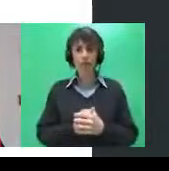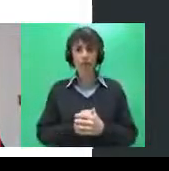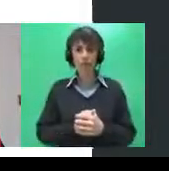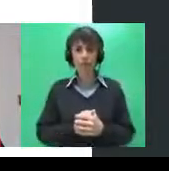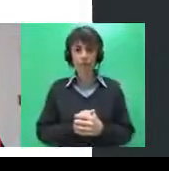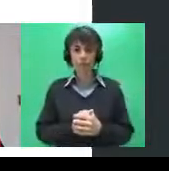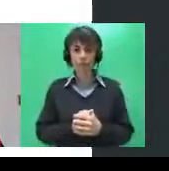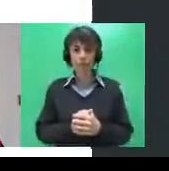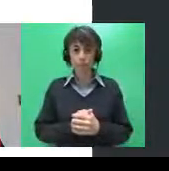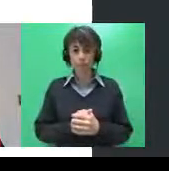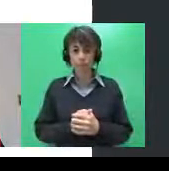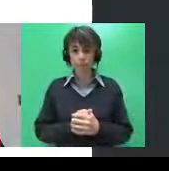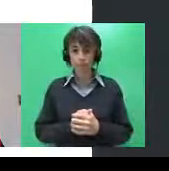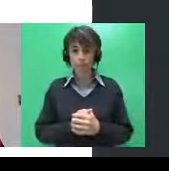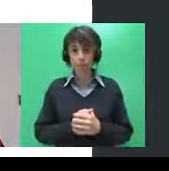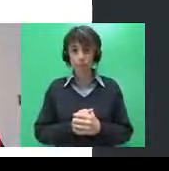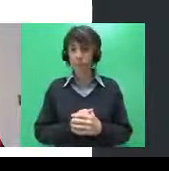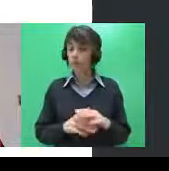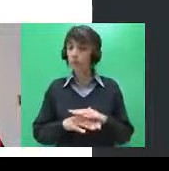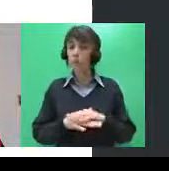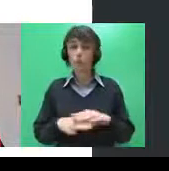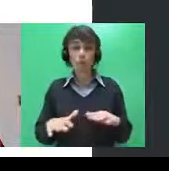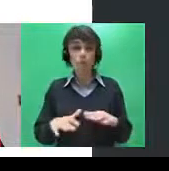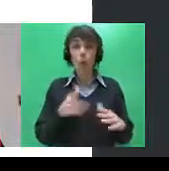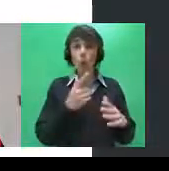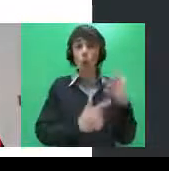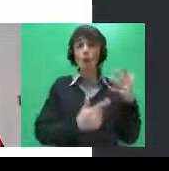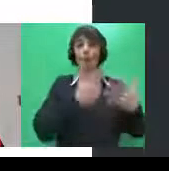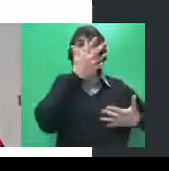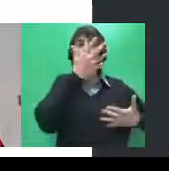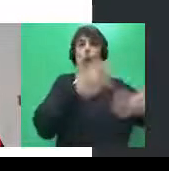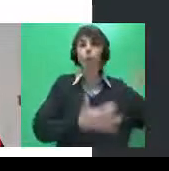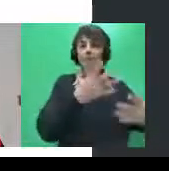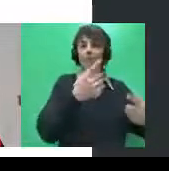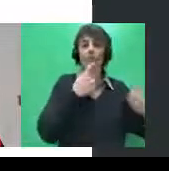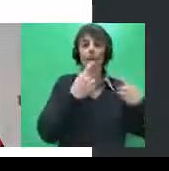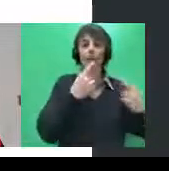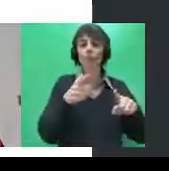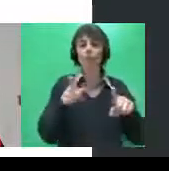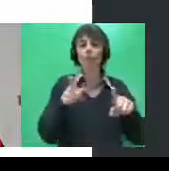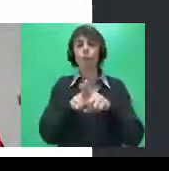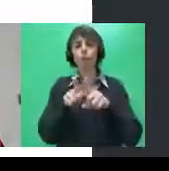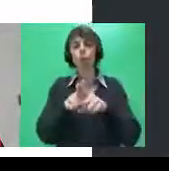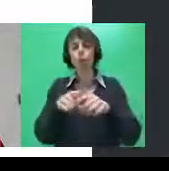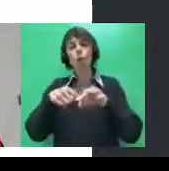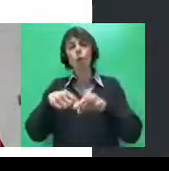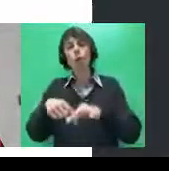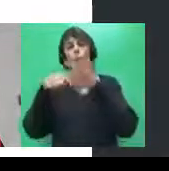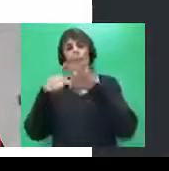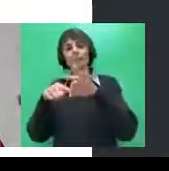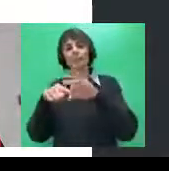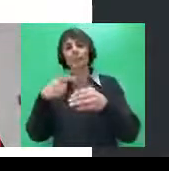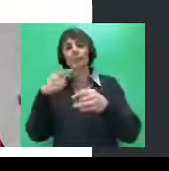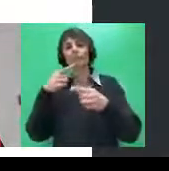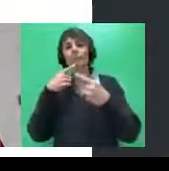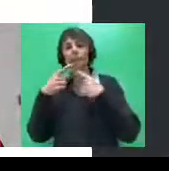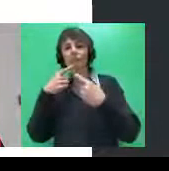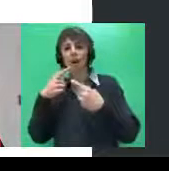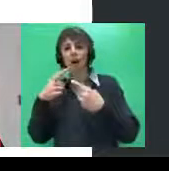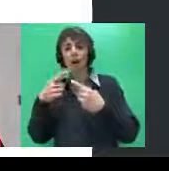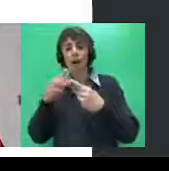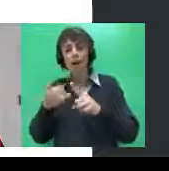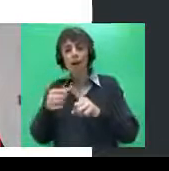So it's not just quantitative data, it's not just the numbers we're talking about, it's the qualitative, it's the impacts on the individuals as well. And some of this research has been undertaken as part of the